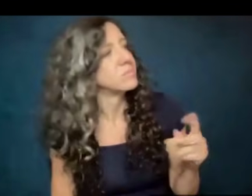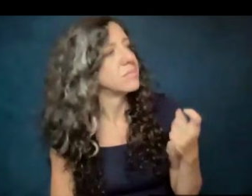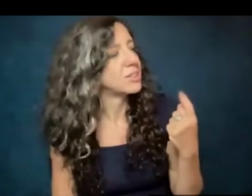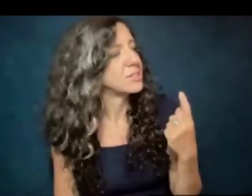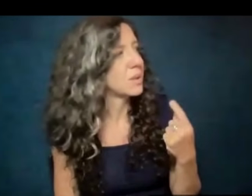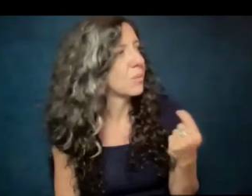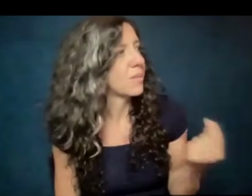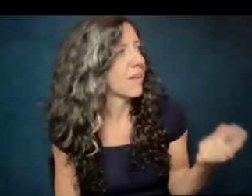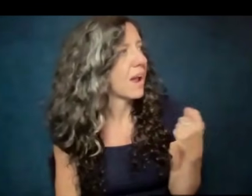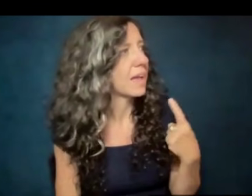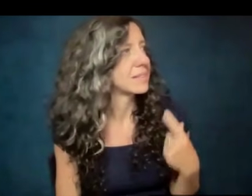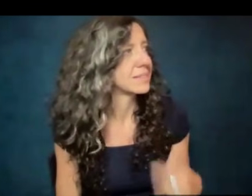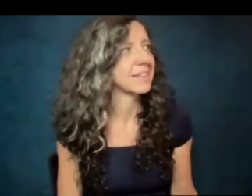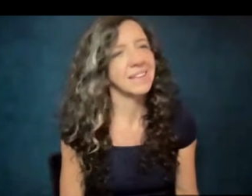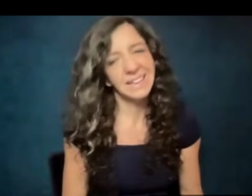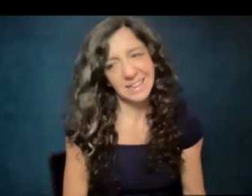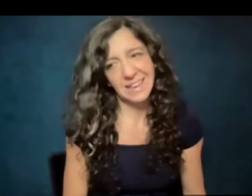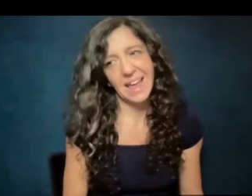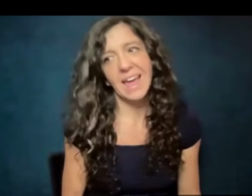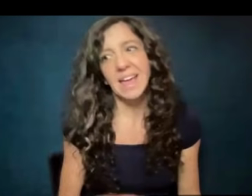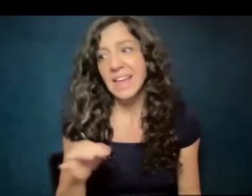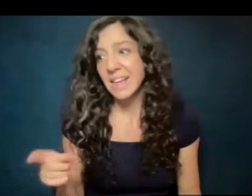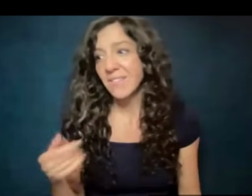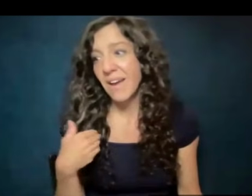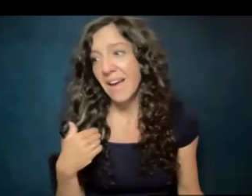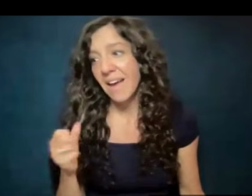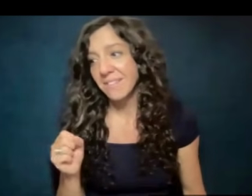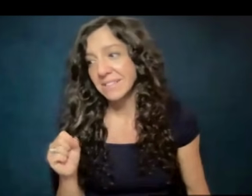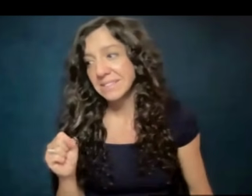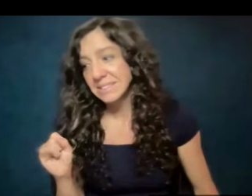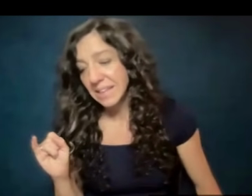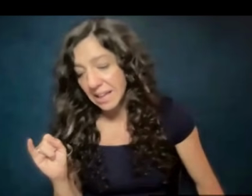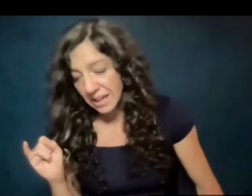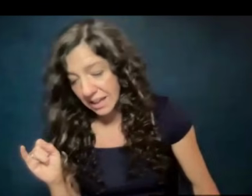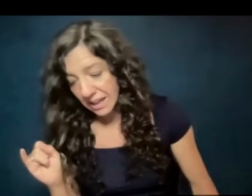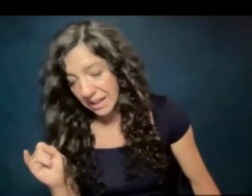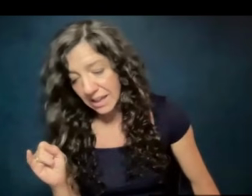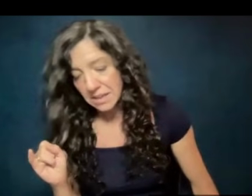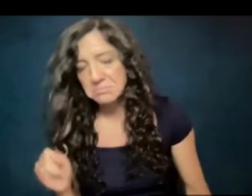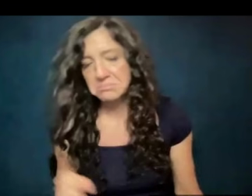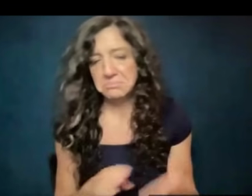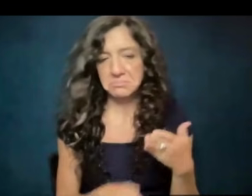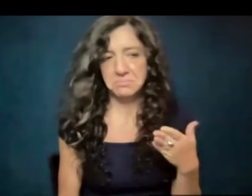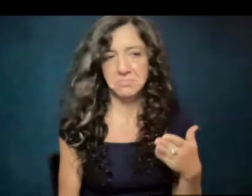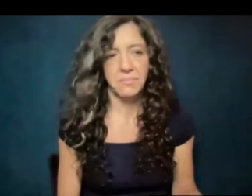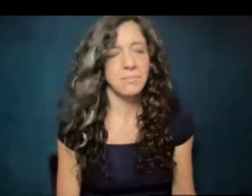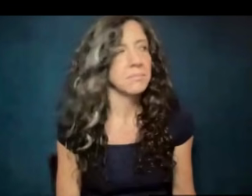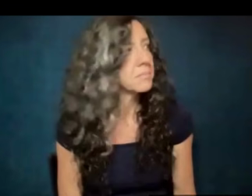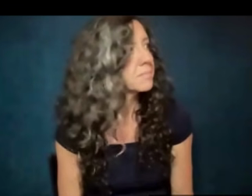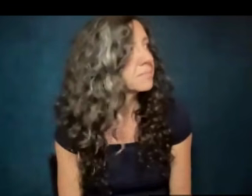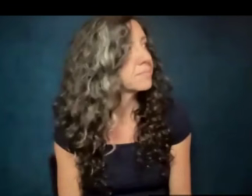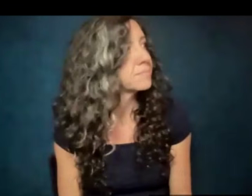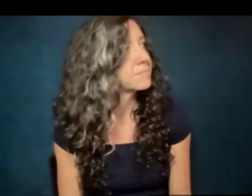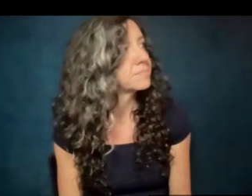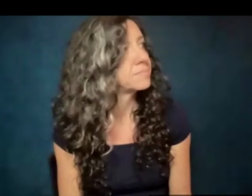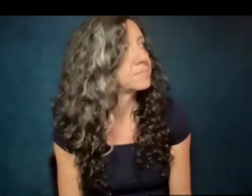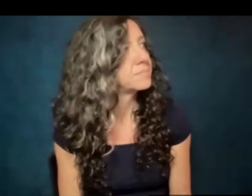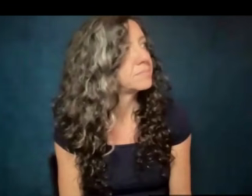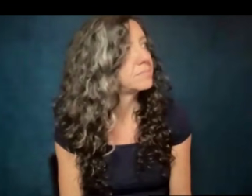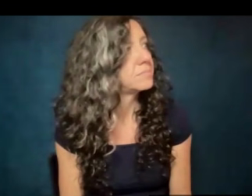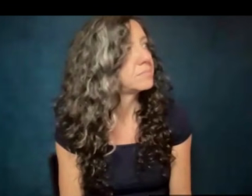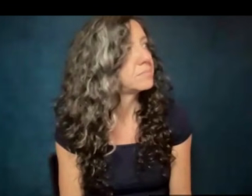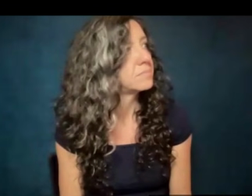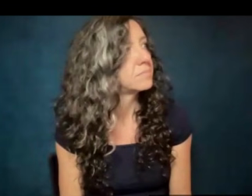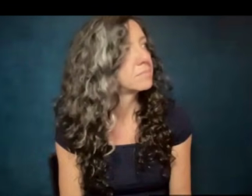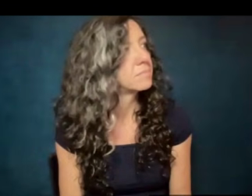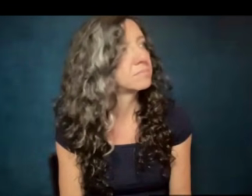yeah, if you have SSI, you're exempt. Yeah. It doesn't say